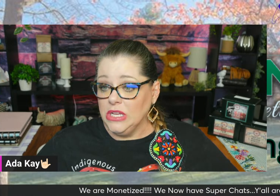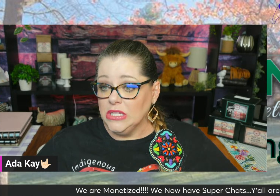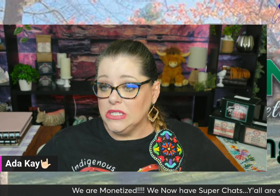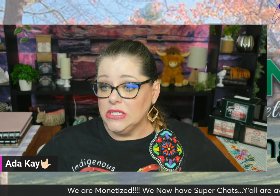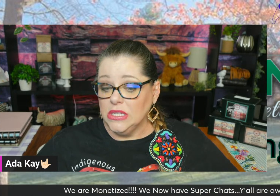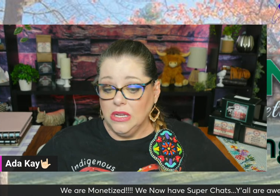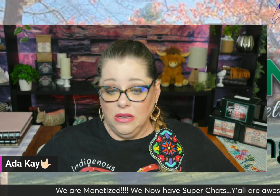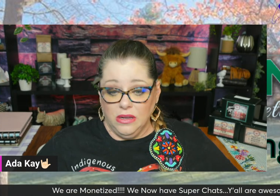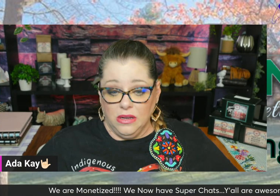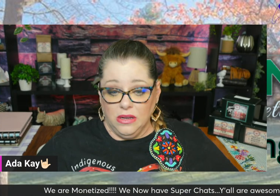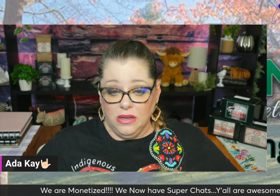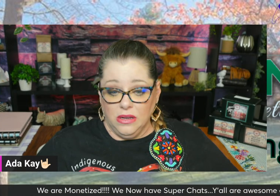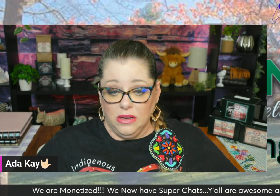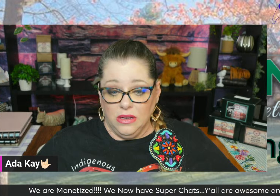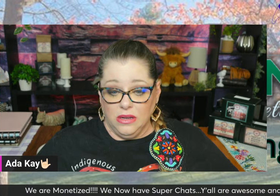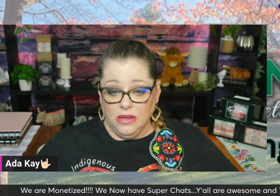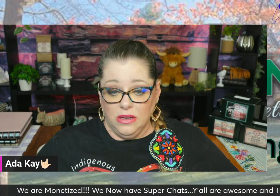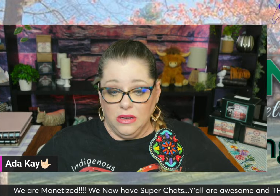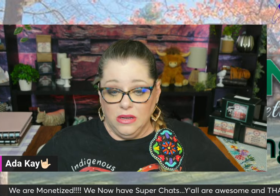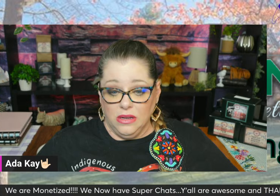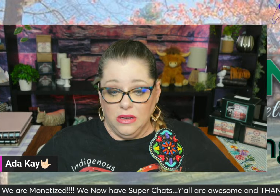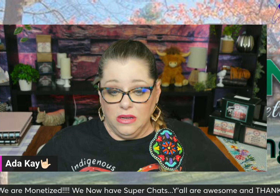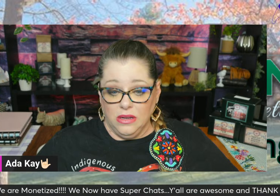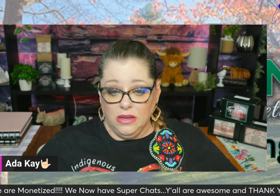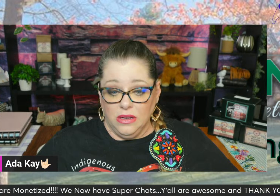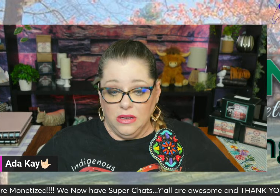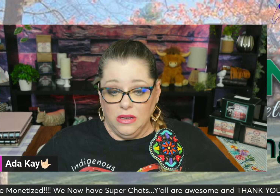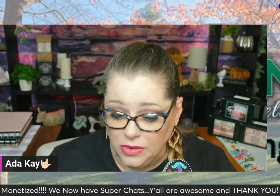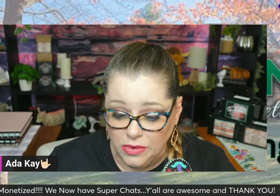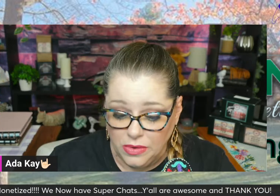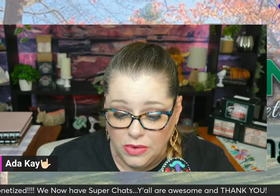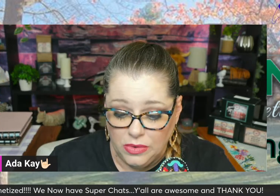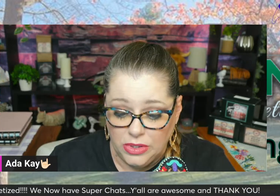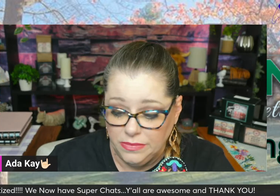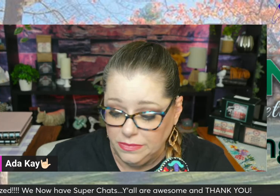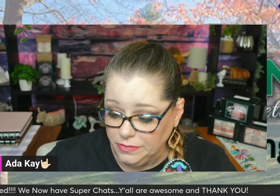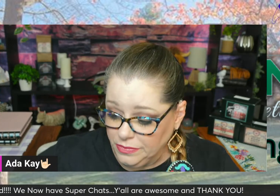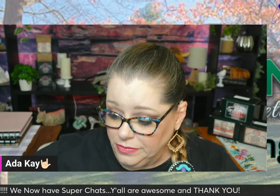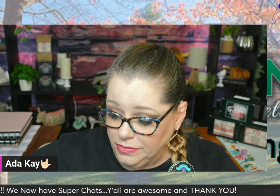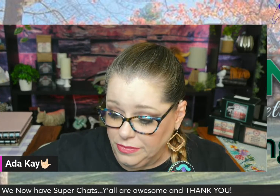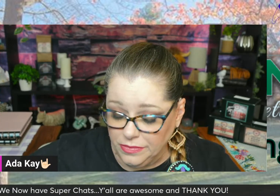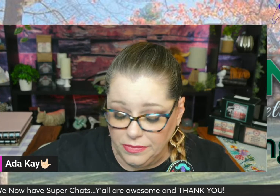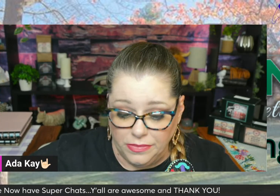few minutes. Diane P. Riddick, EPR. Hold on.